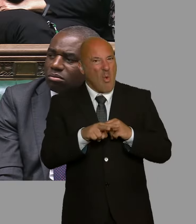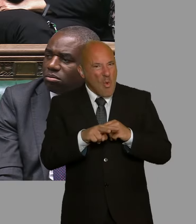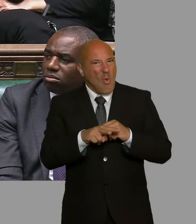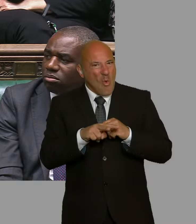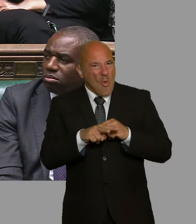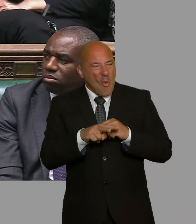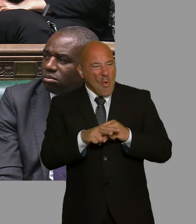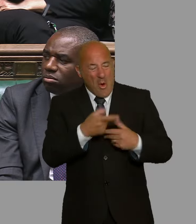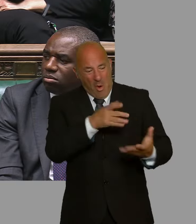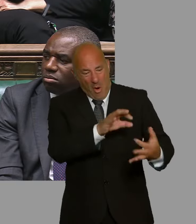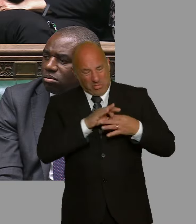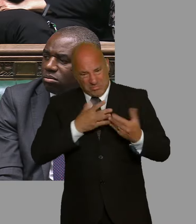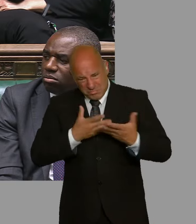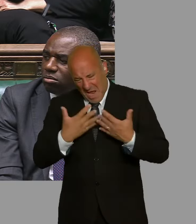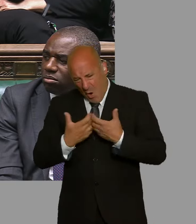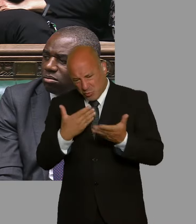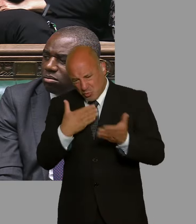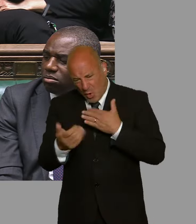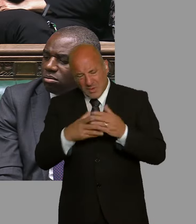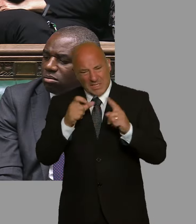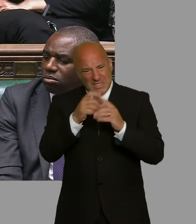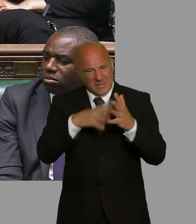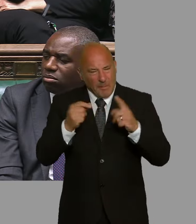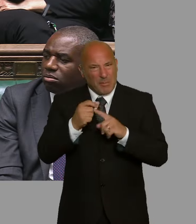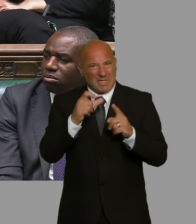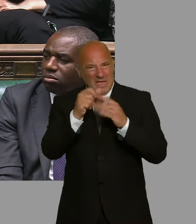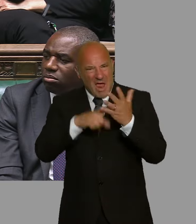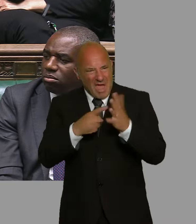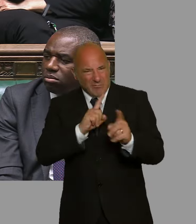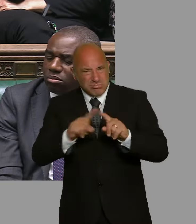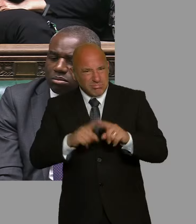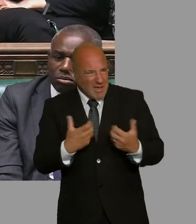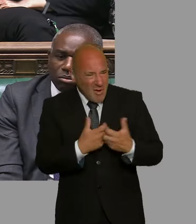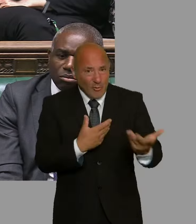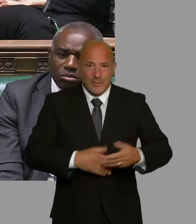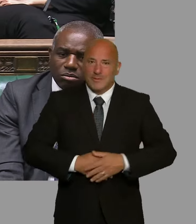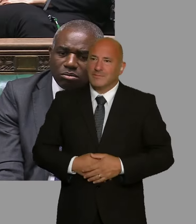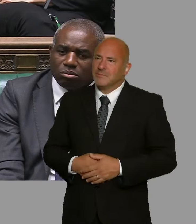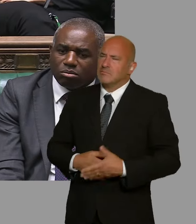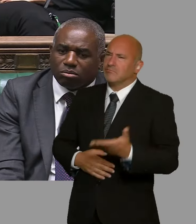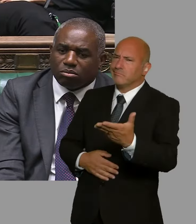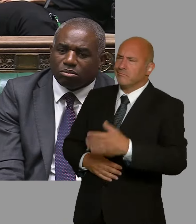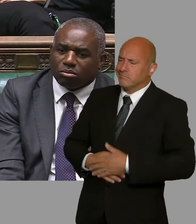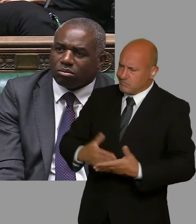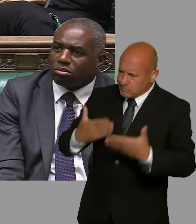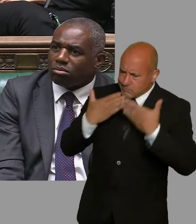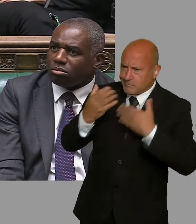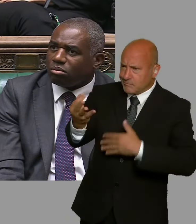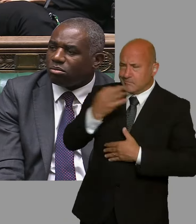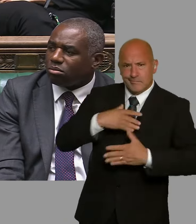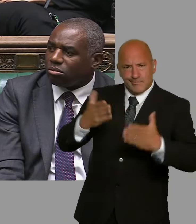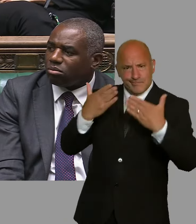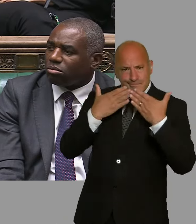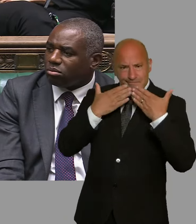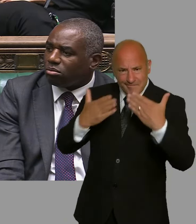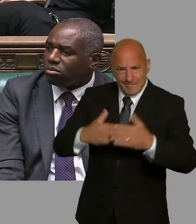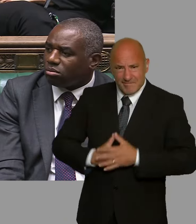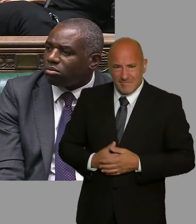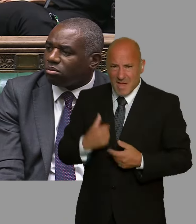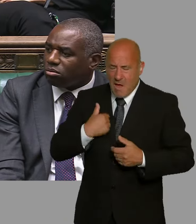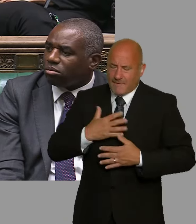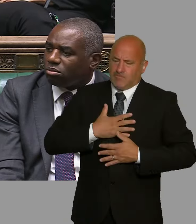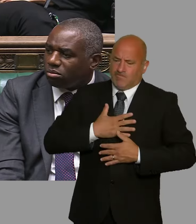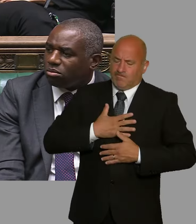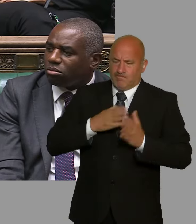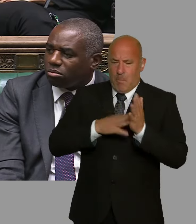improving the lives of those that need it, but what I'll do, with her permission, the Secretary of State, the DWP has just said to me, I'll look into